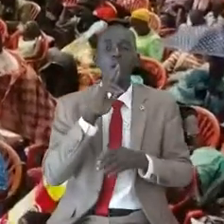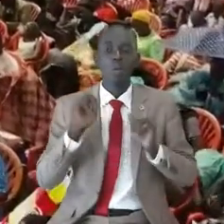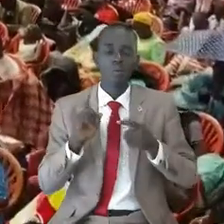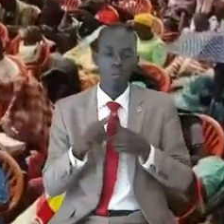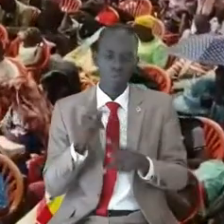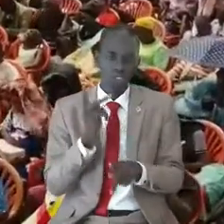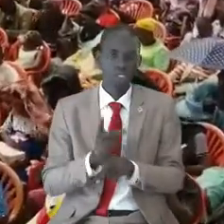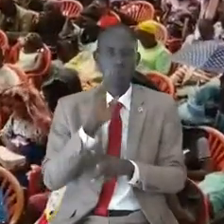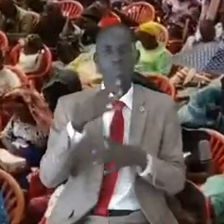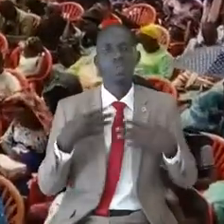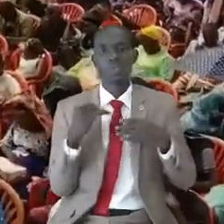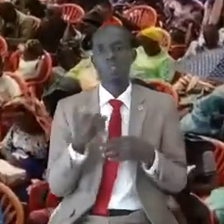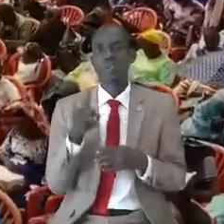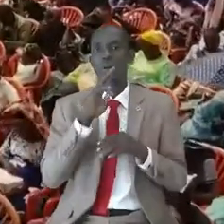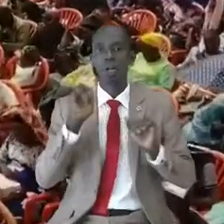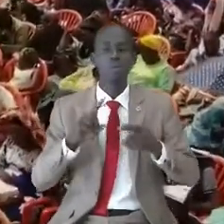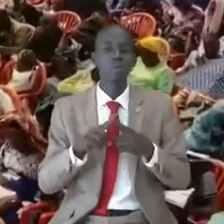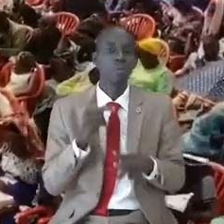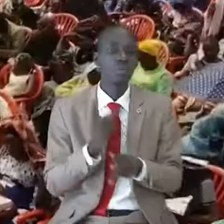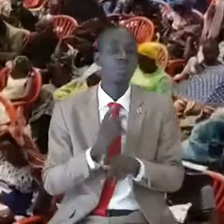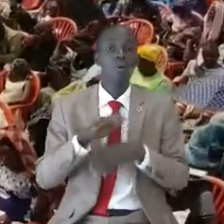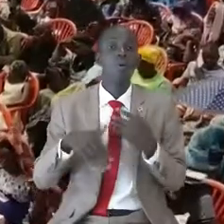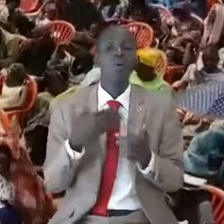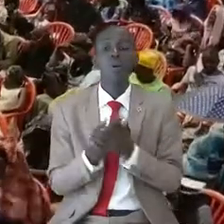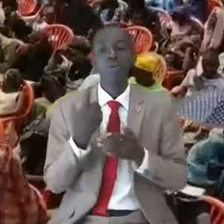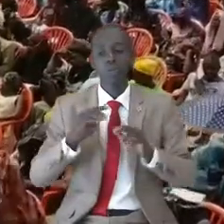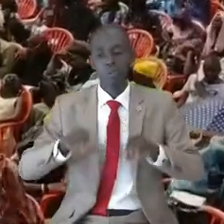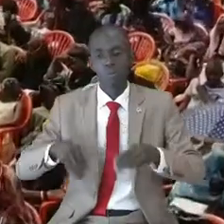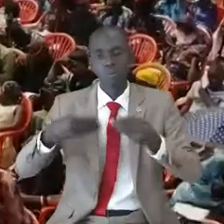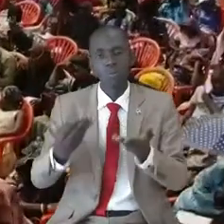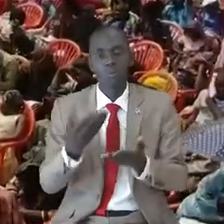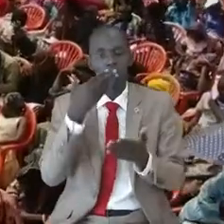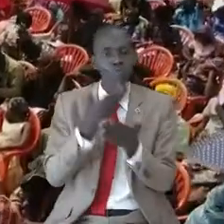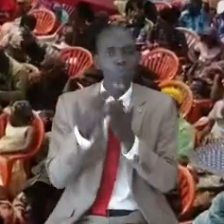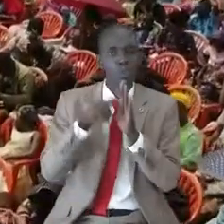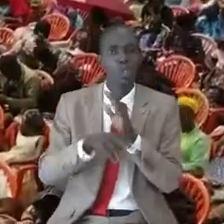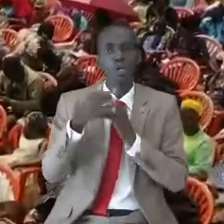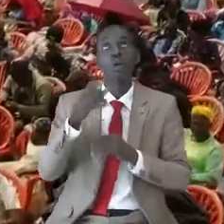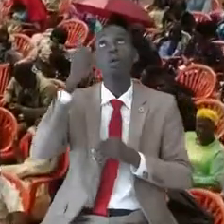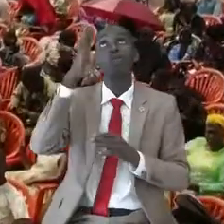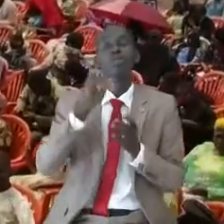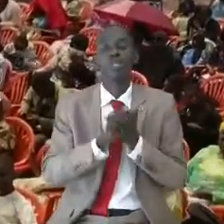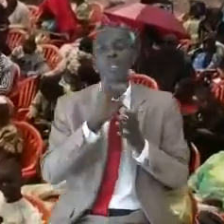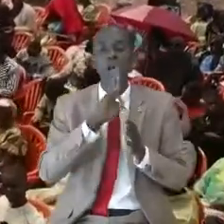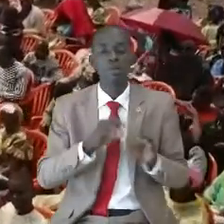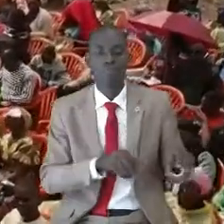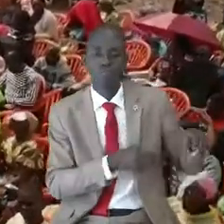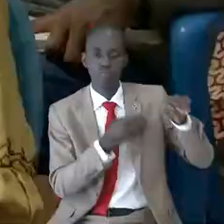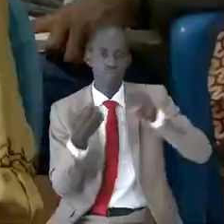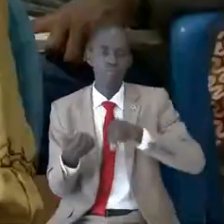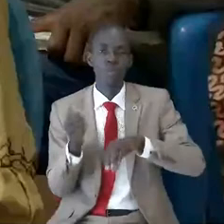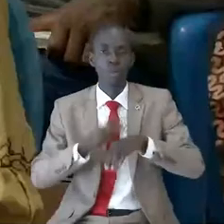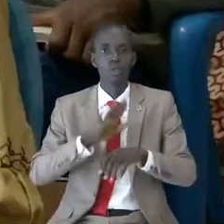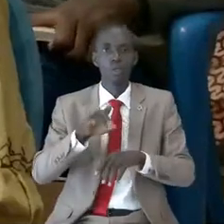You're able to keep all the provisions and all the goodness of God that has showered upon your life. Number three